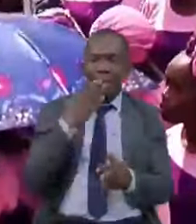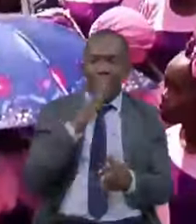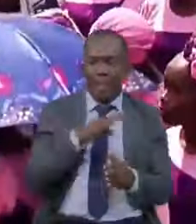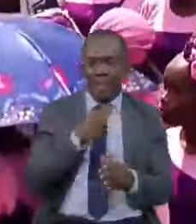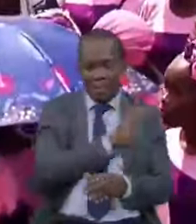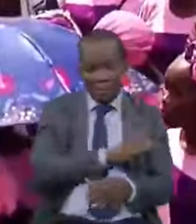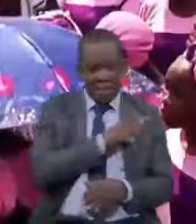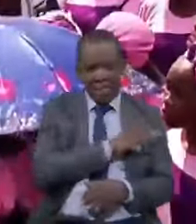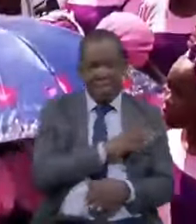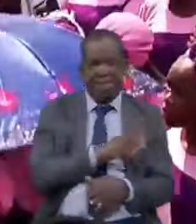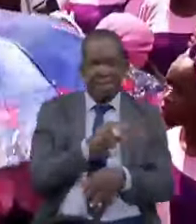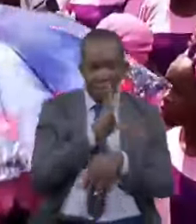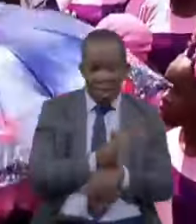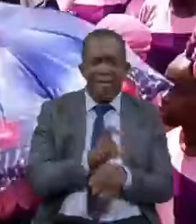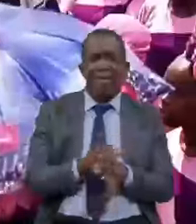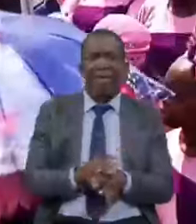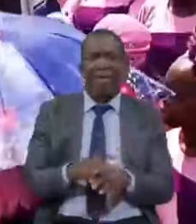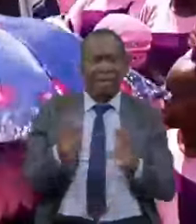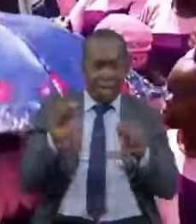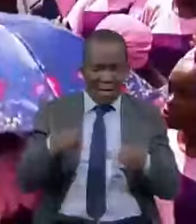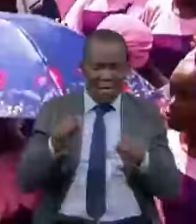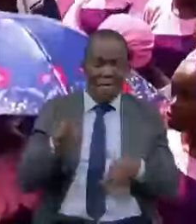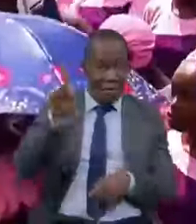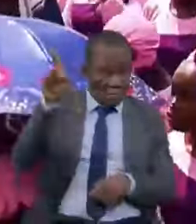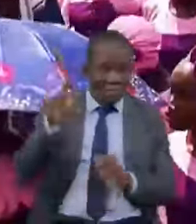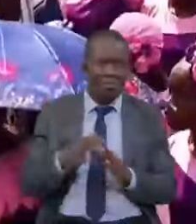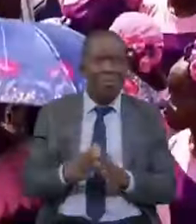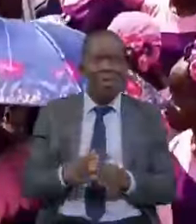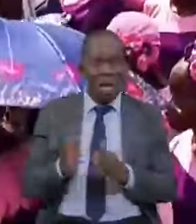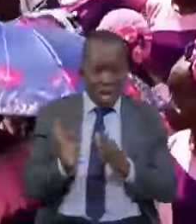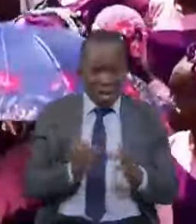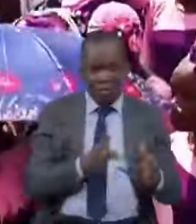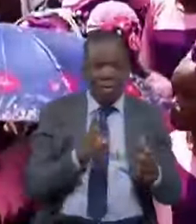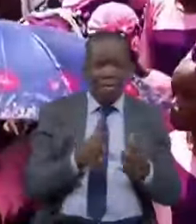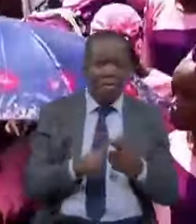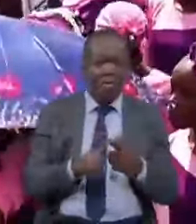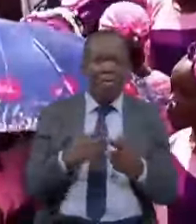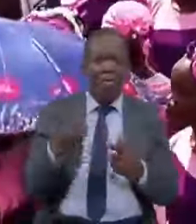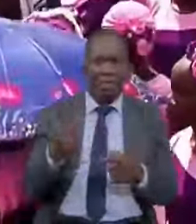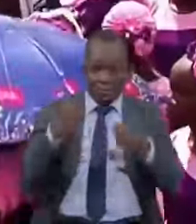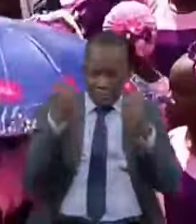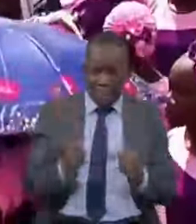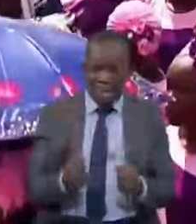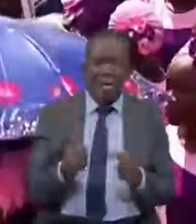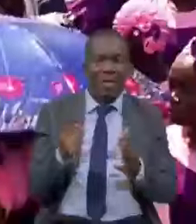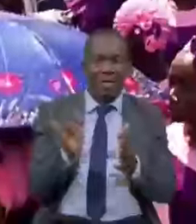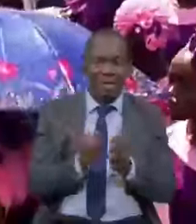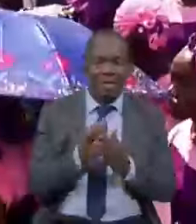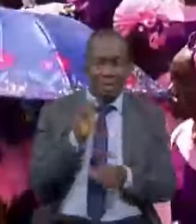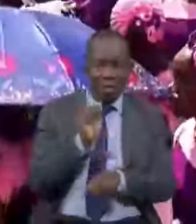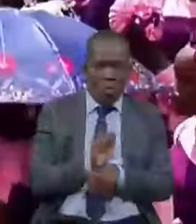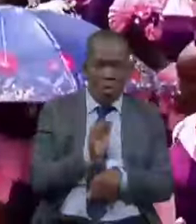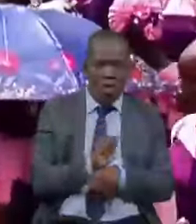Able, according to the power that worketh in us.